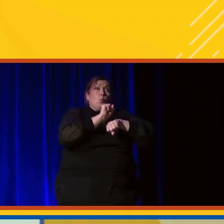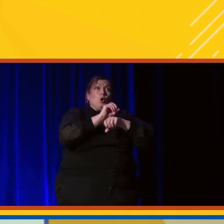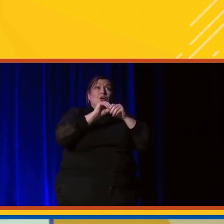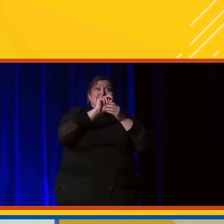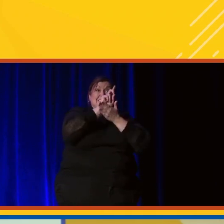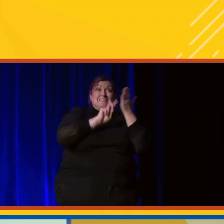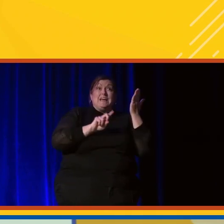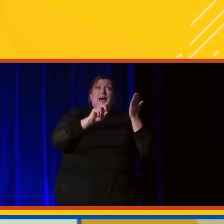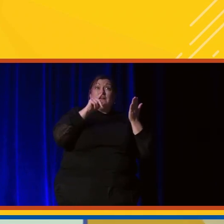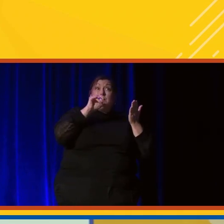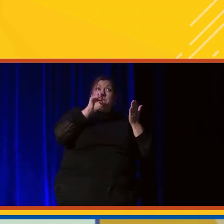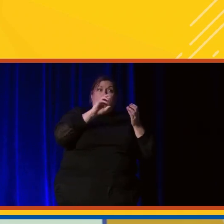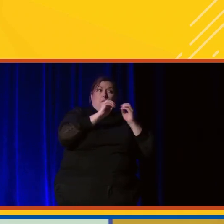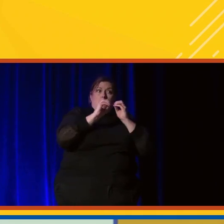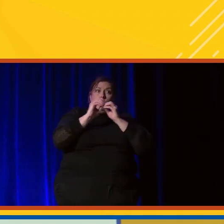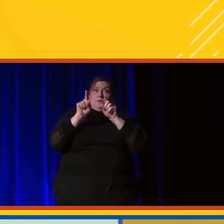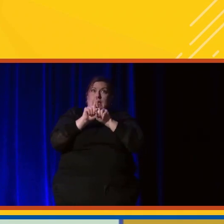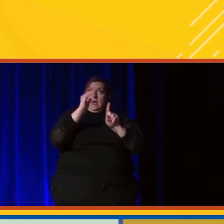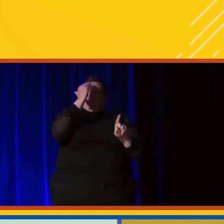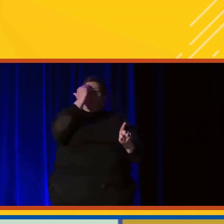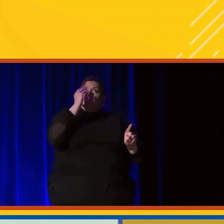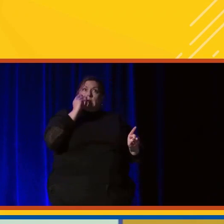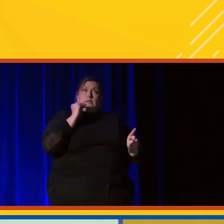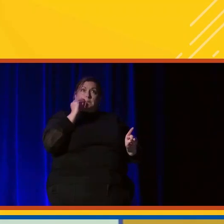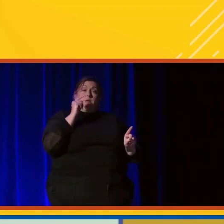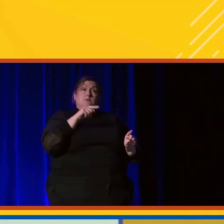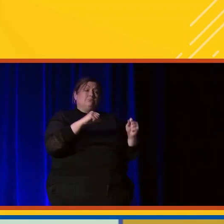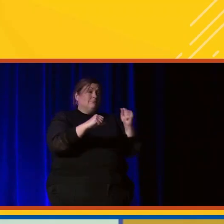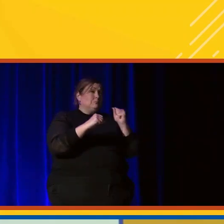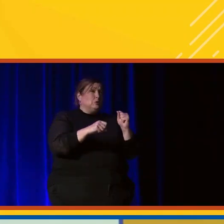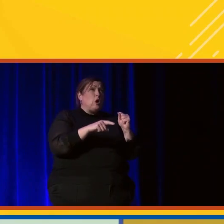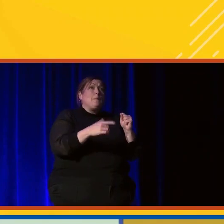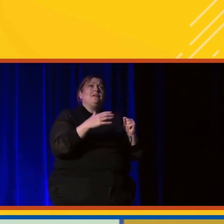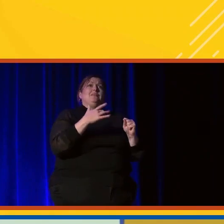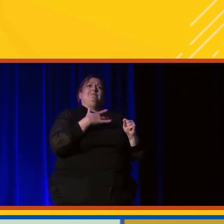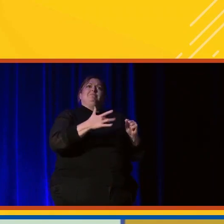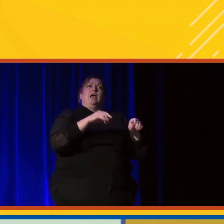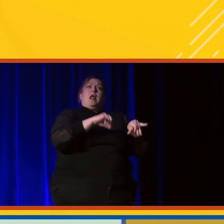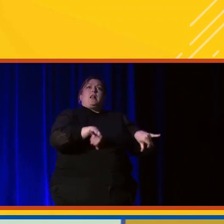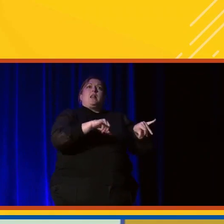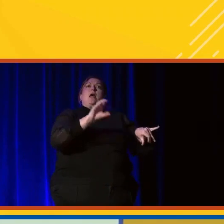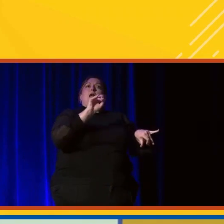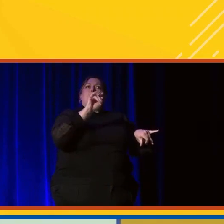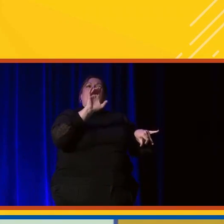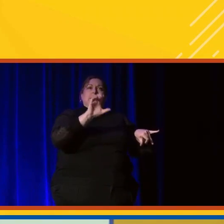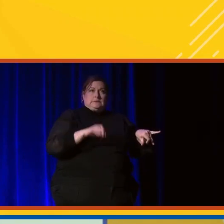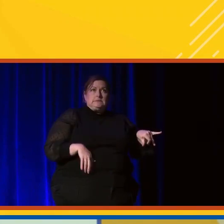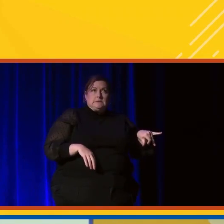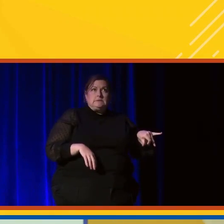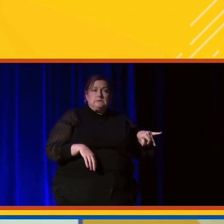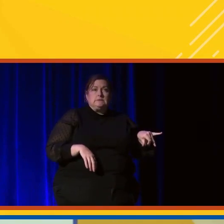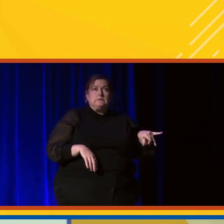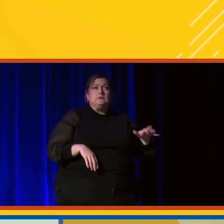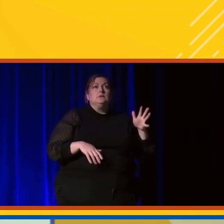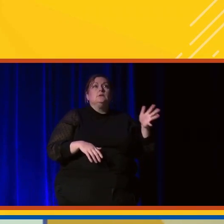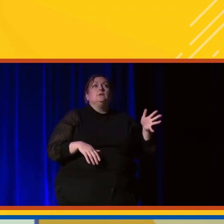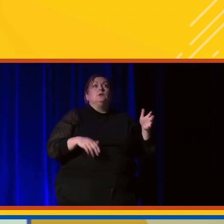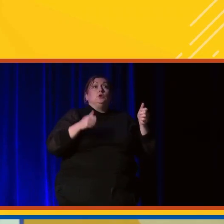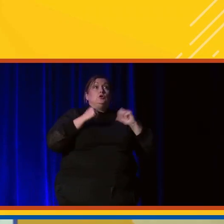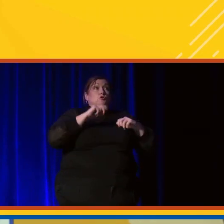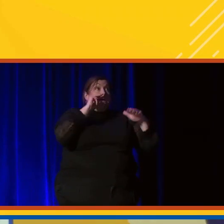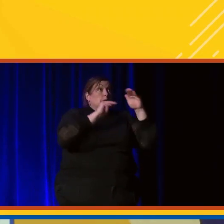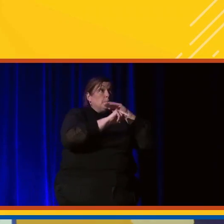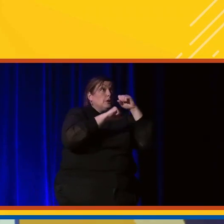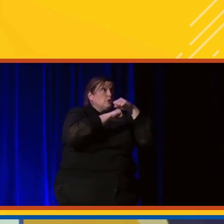designing polymers as we know them, but they have been predominantly classical. Whoops. predominantly classical, in that you're trying to